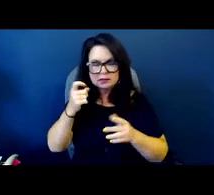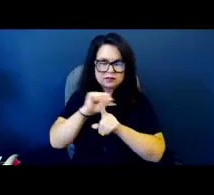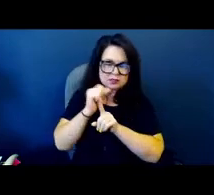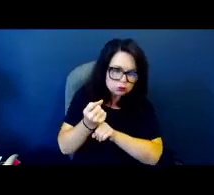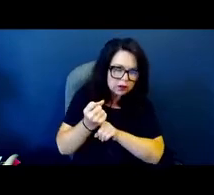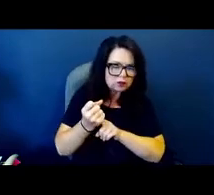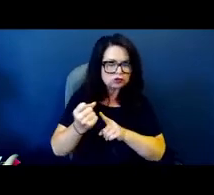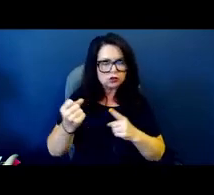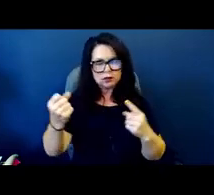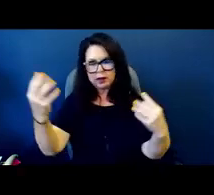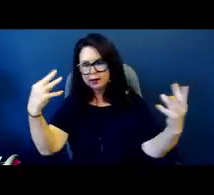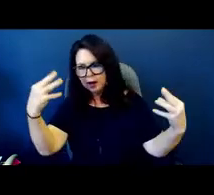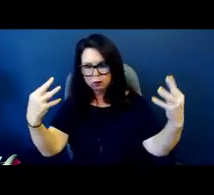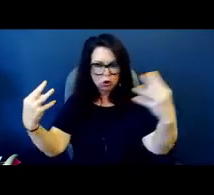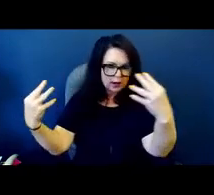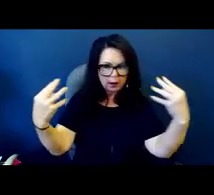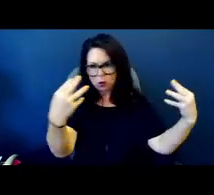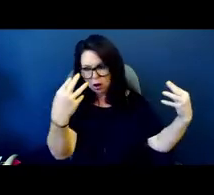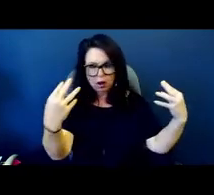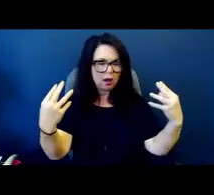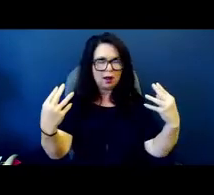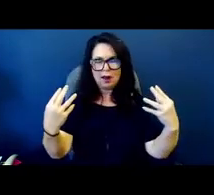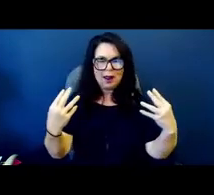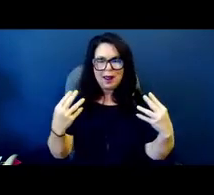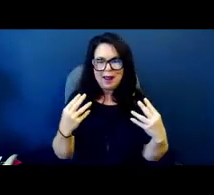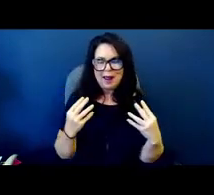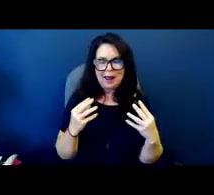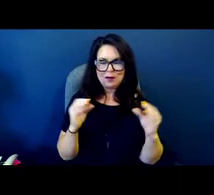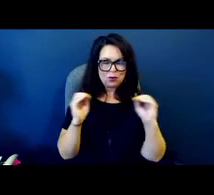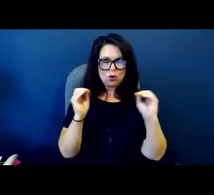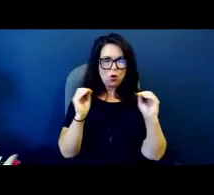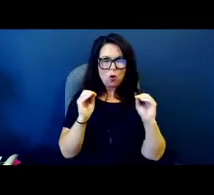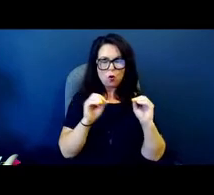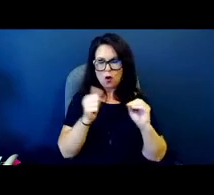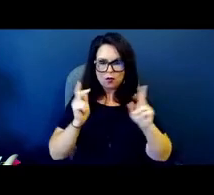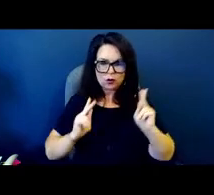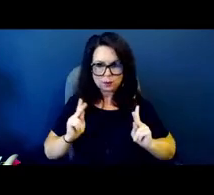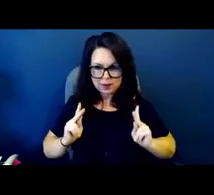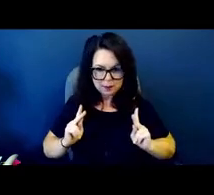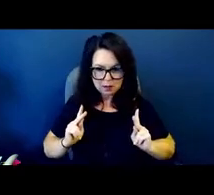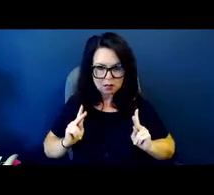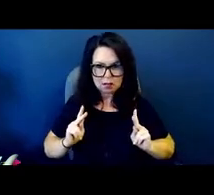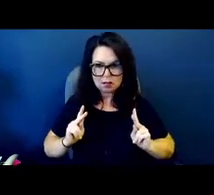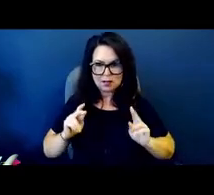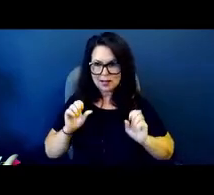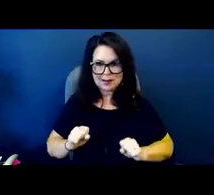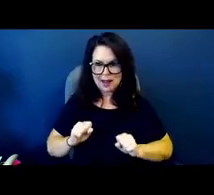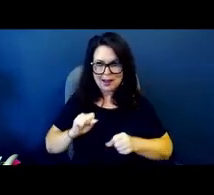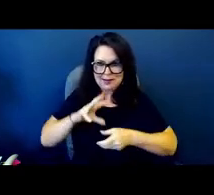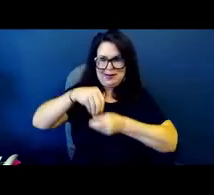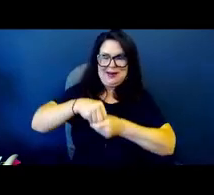and because nobody else was going to be allowed to be in the room, that I was going to go. And I took